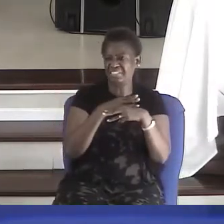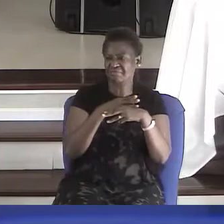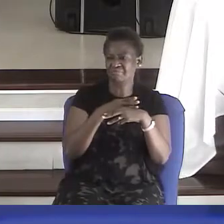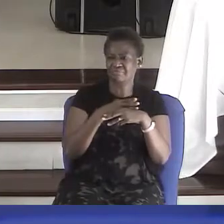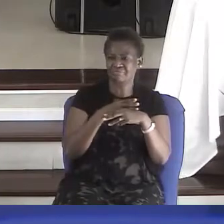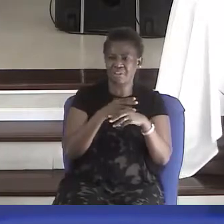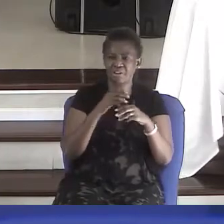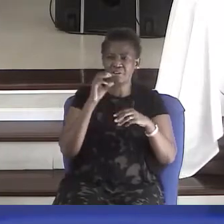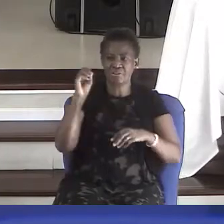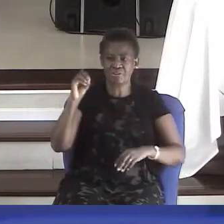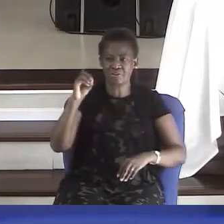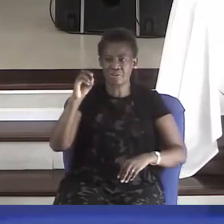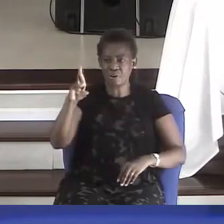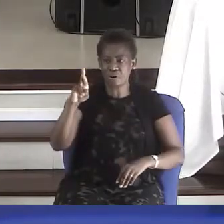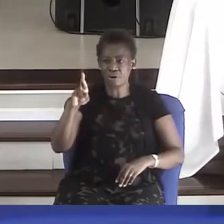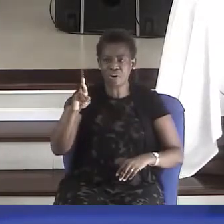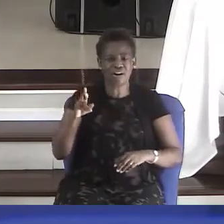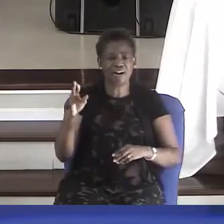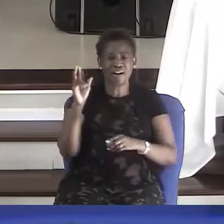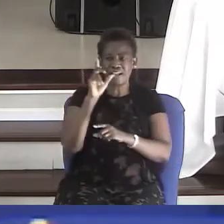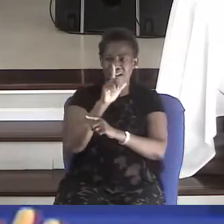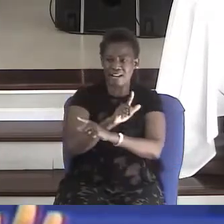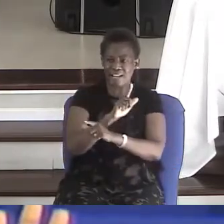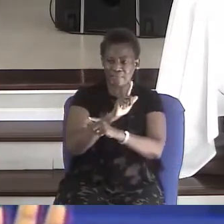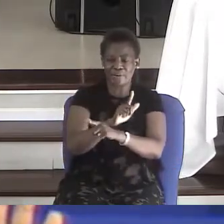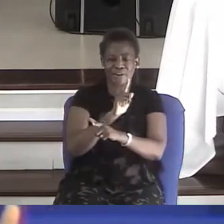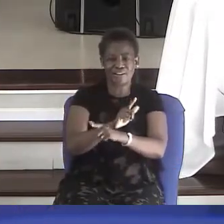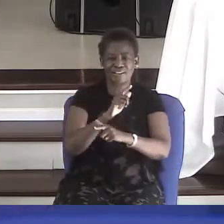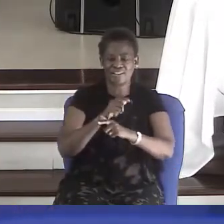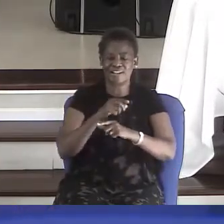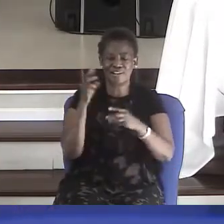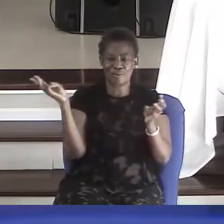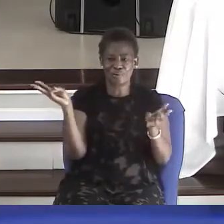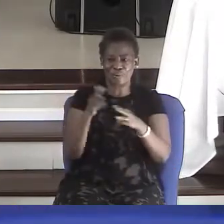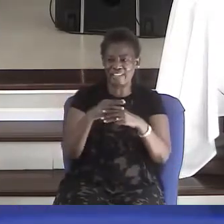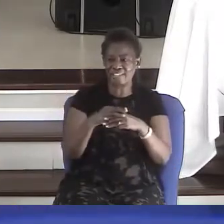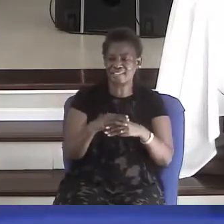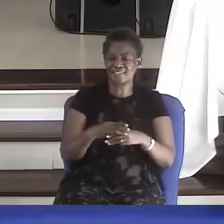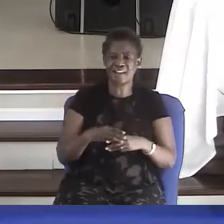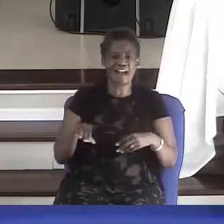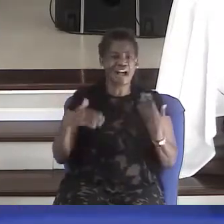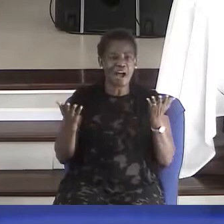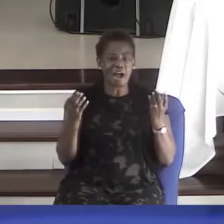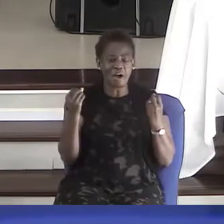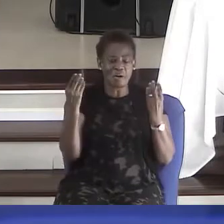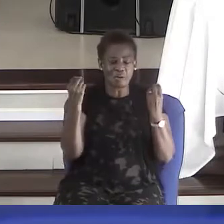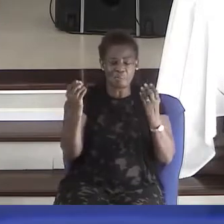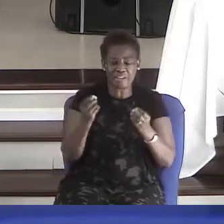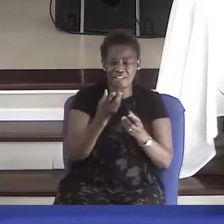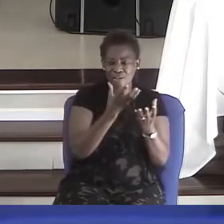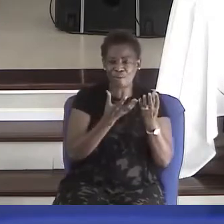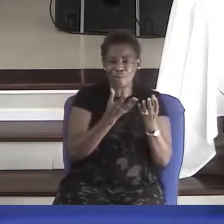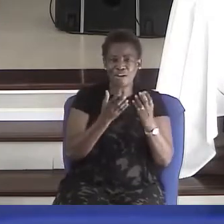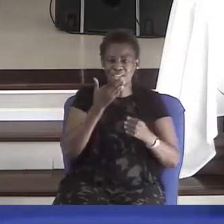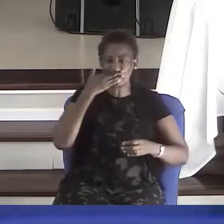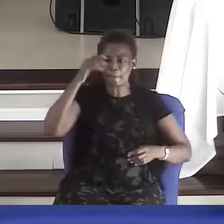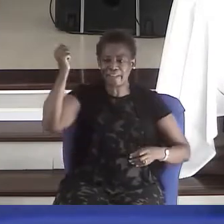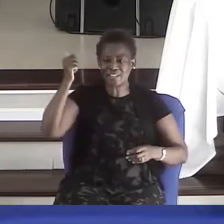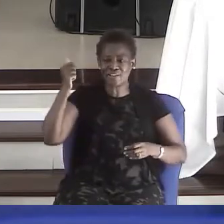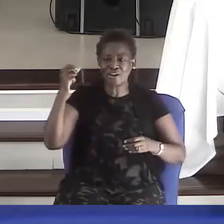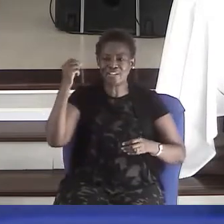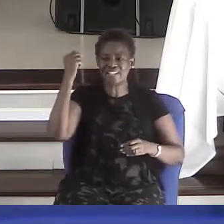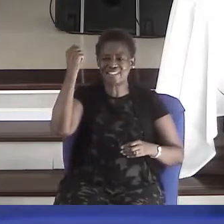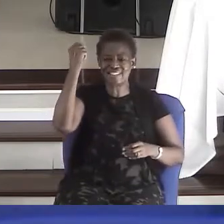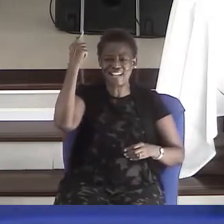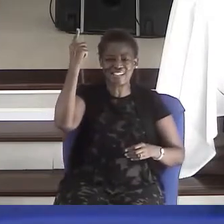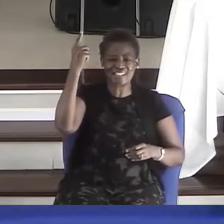labored in vain. How many want to understand? How many want a better understanding of that word? Just raise that hand above your head. Just